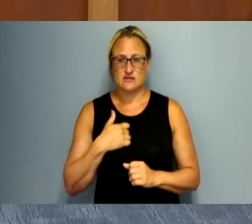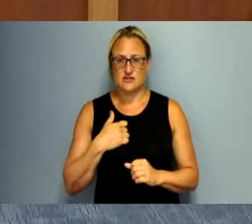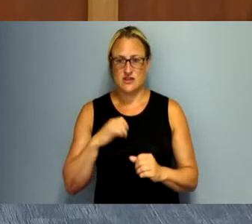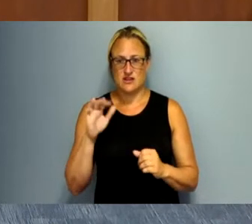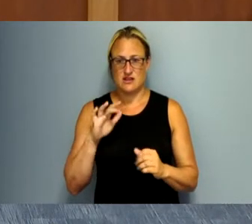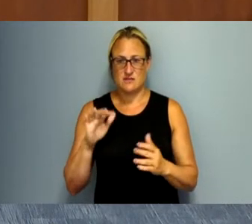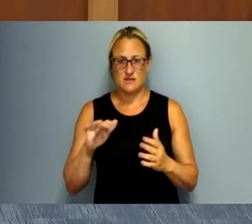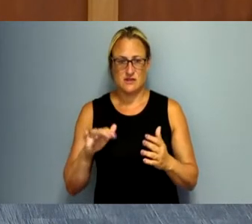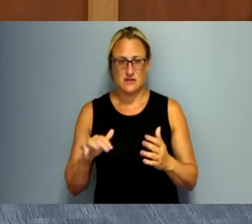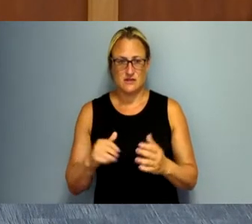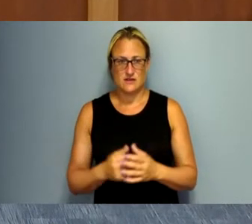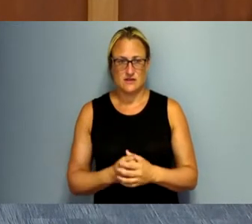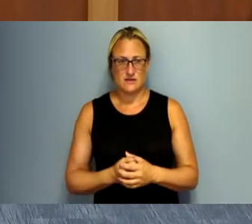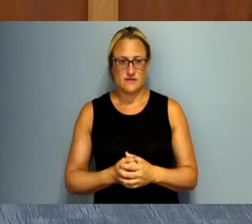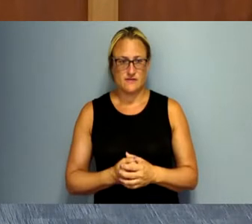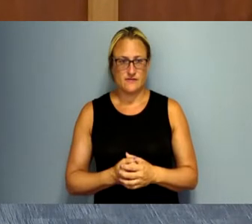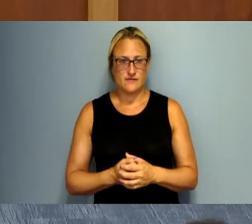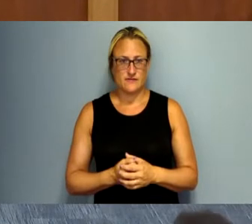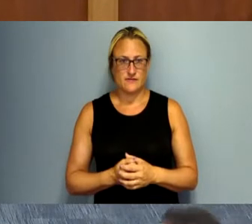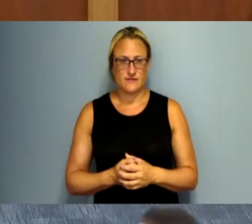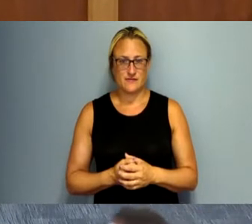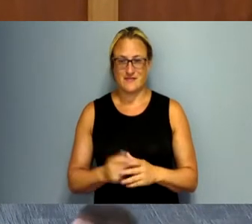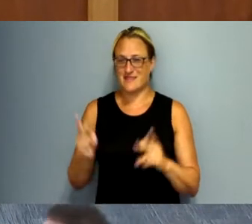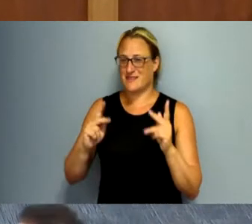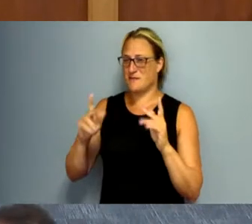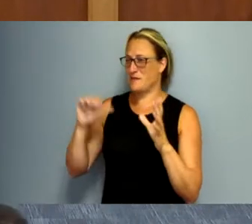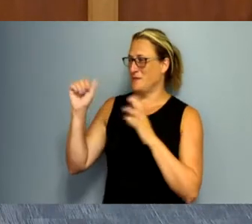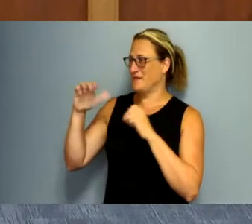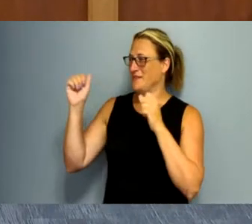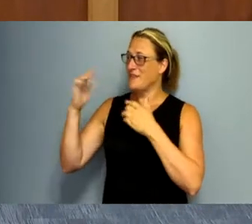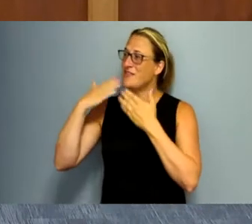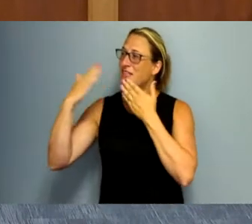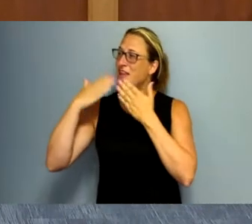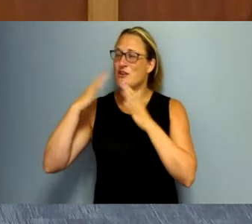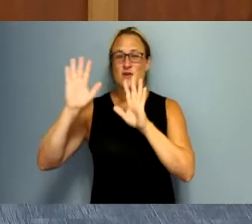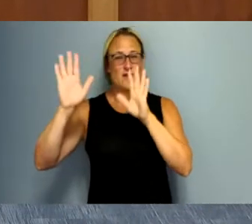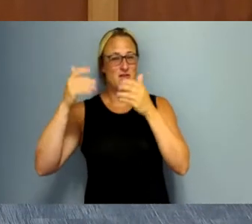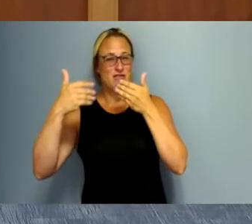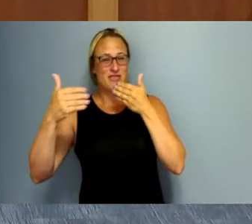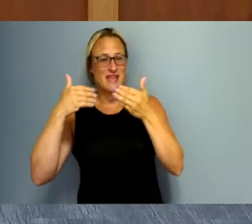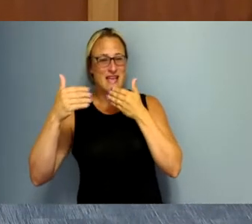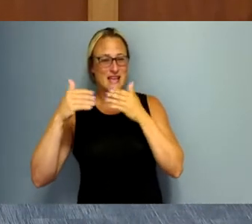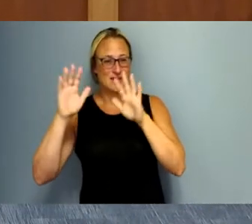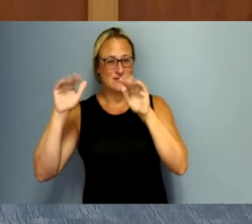Thank you. Yep, thank you. Thank you very much. Appreciate you having us all. Thank you.